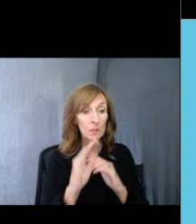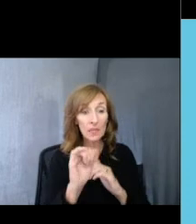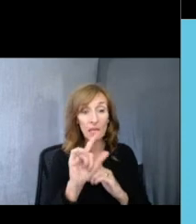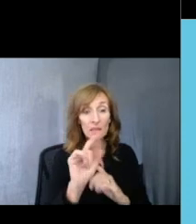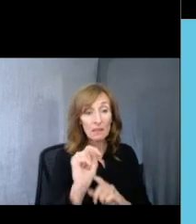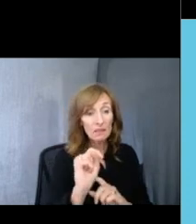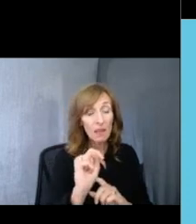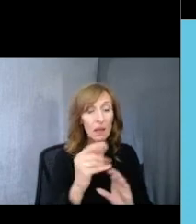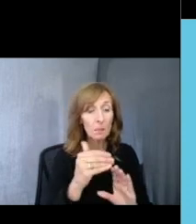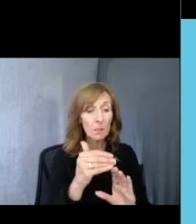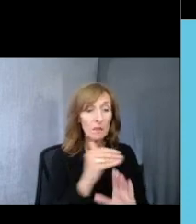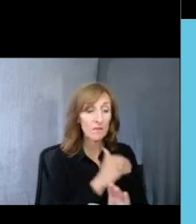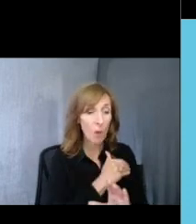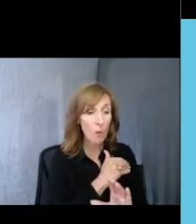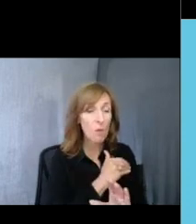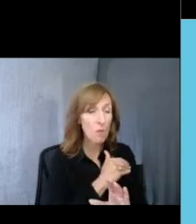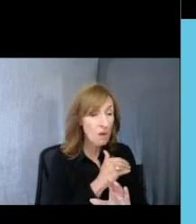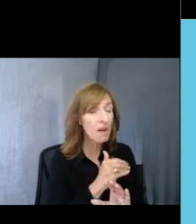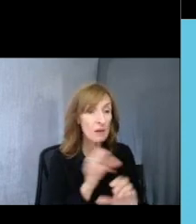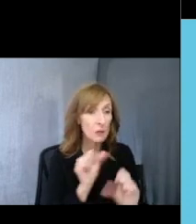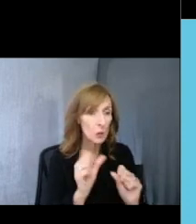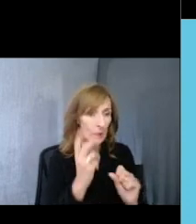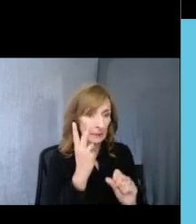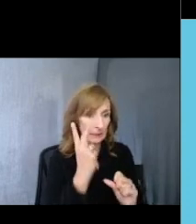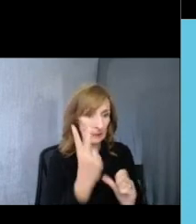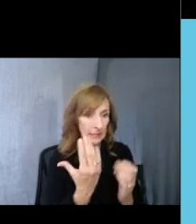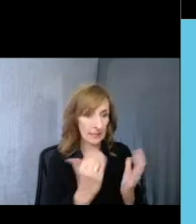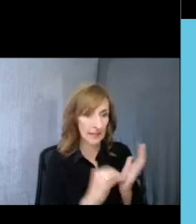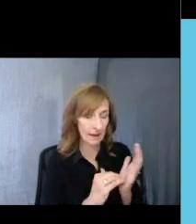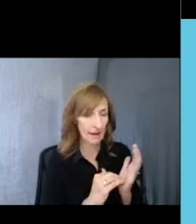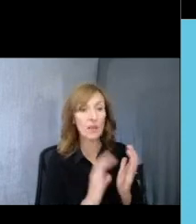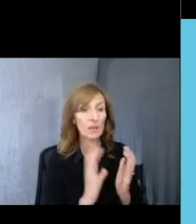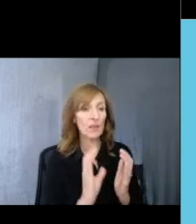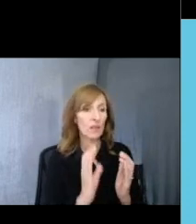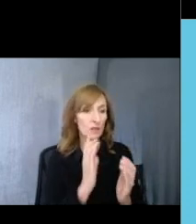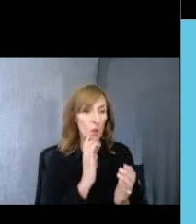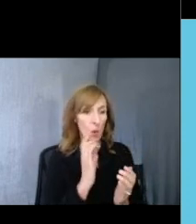we can often see that. So again, imaging can be very, very helpful.